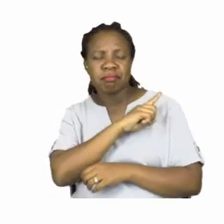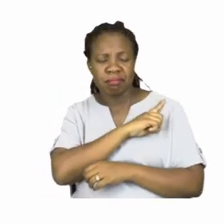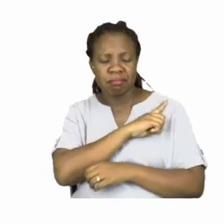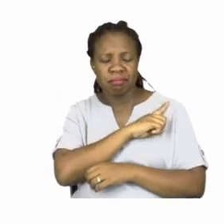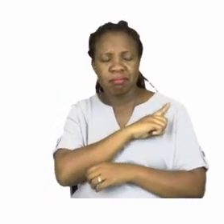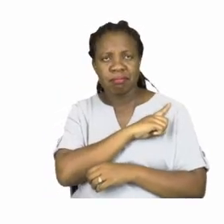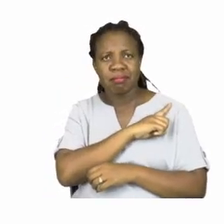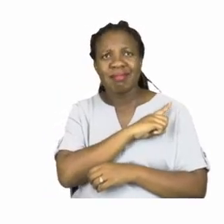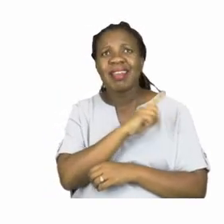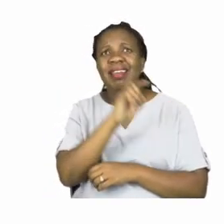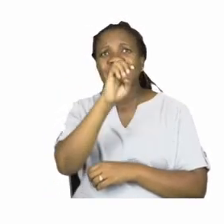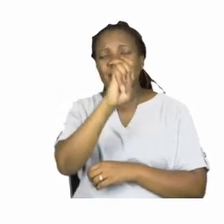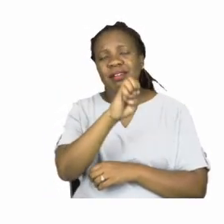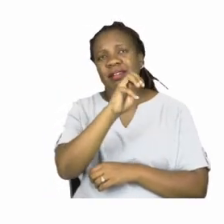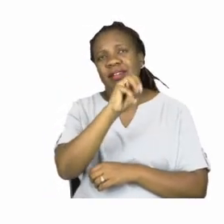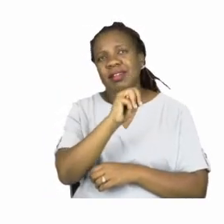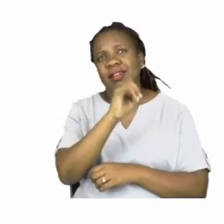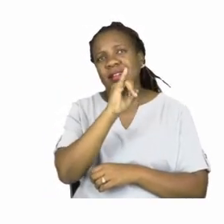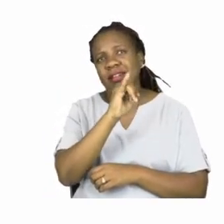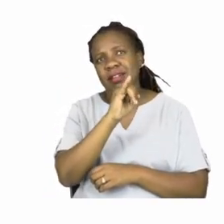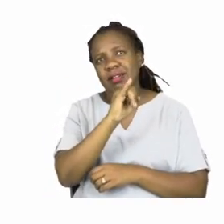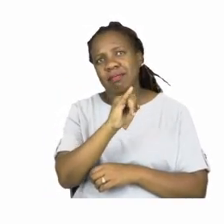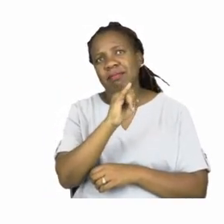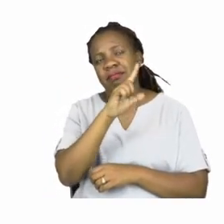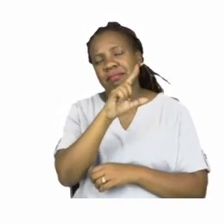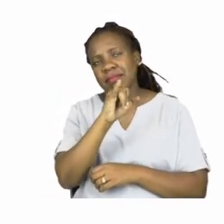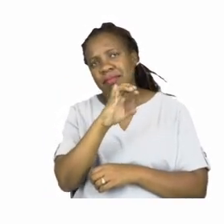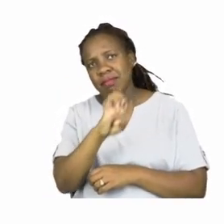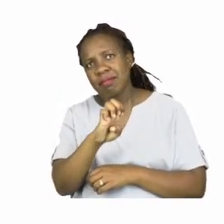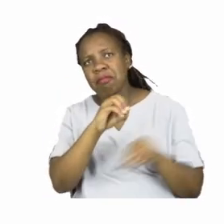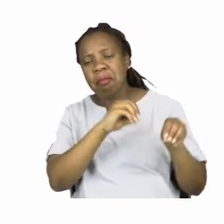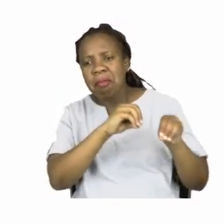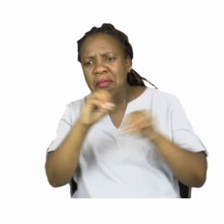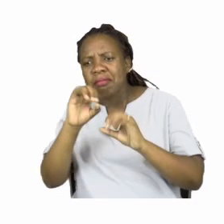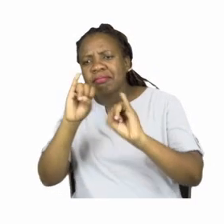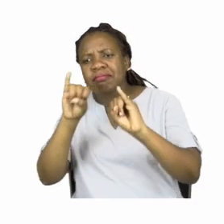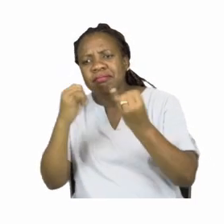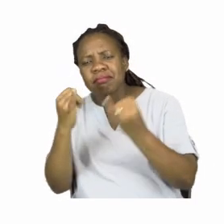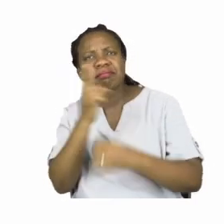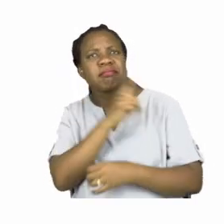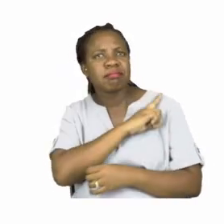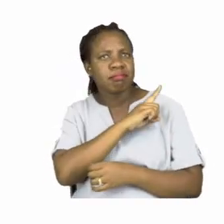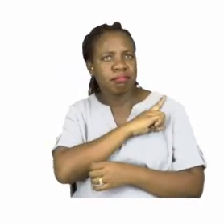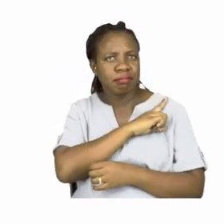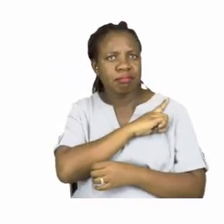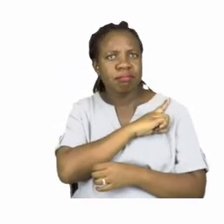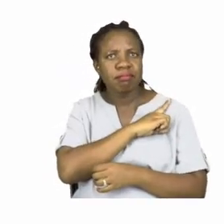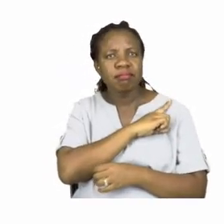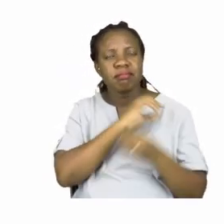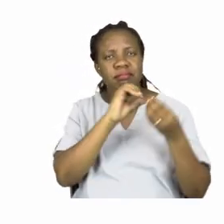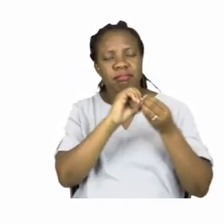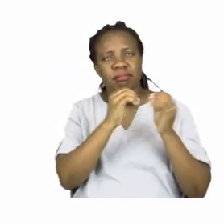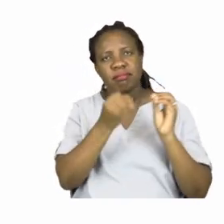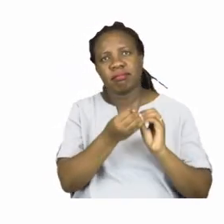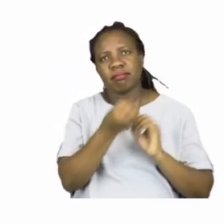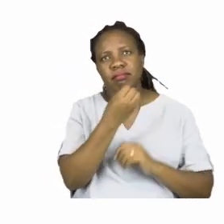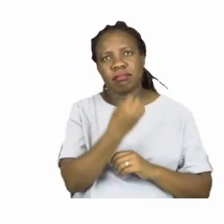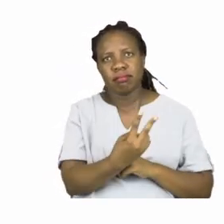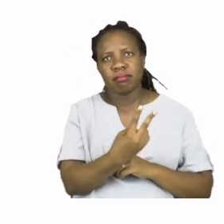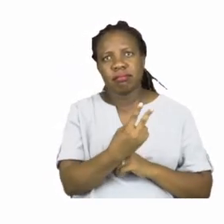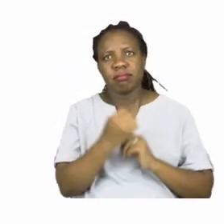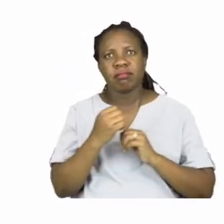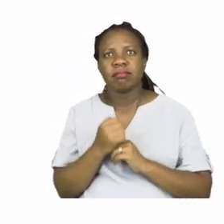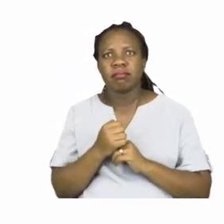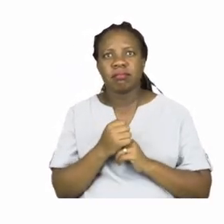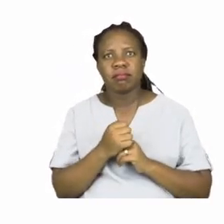Why did Emil move to the city? Number 2 says, how can you